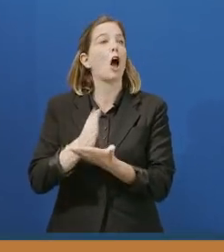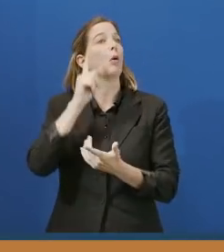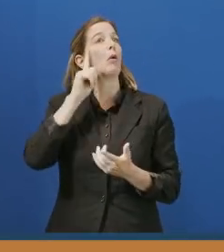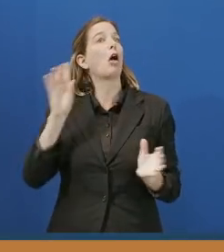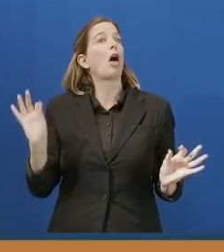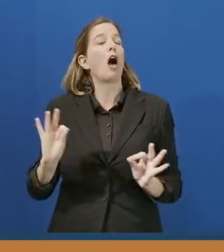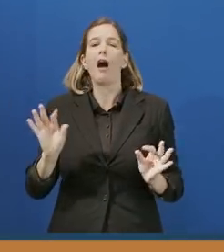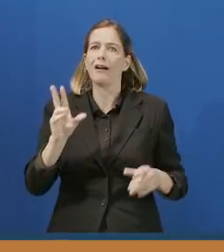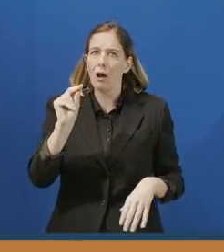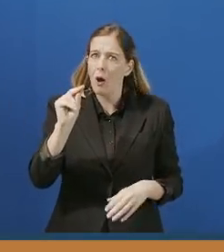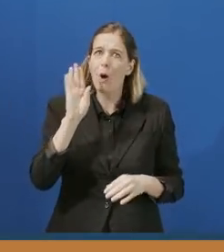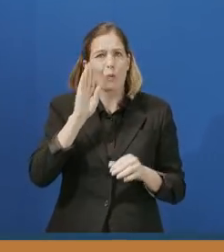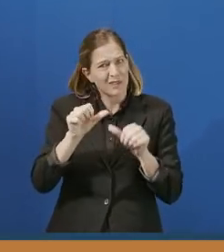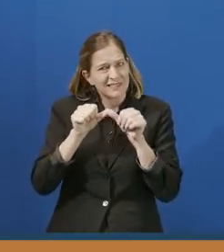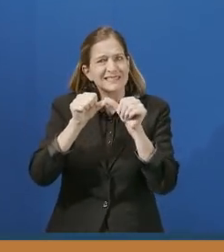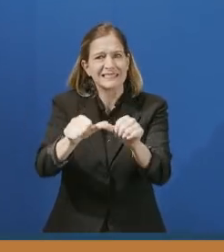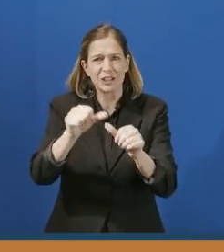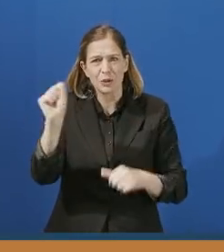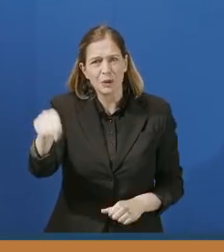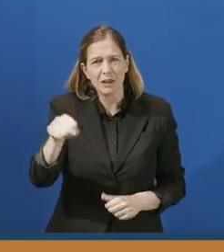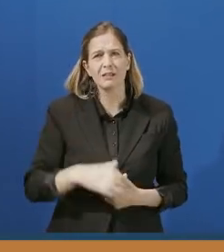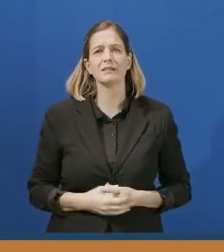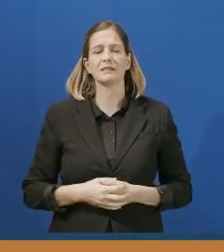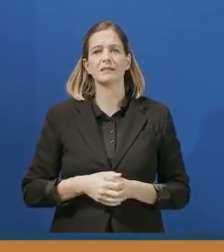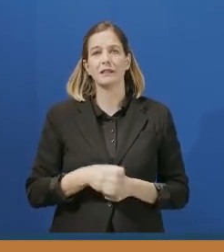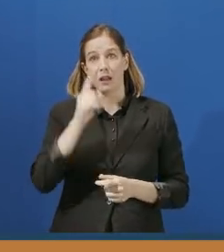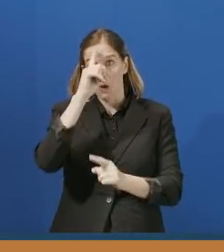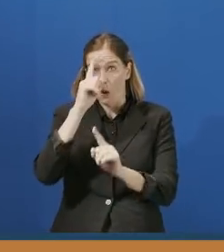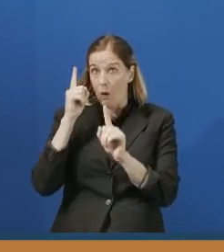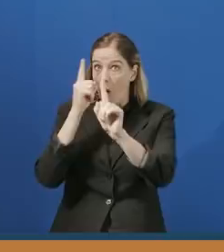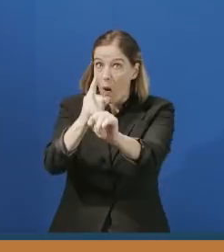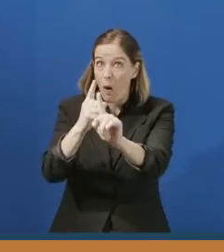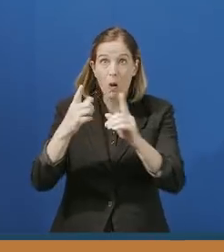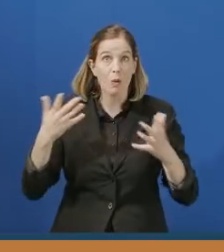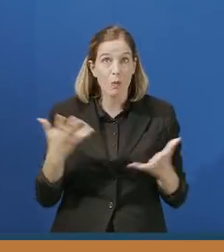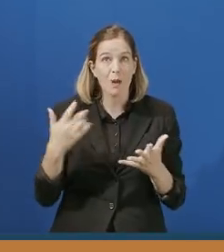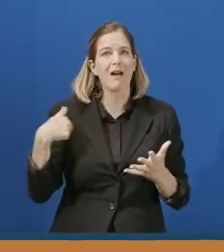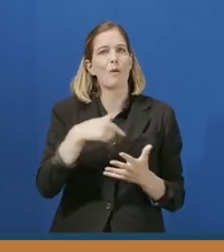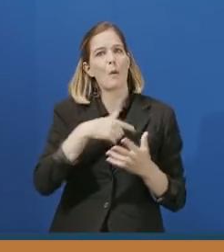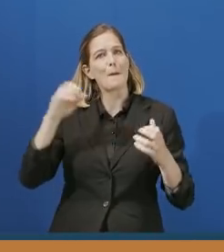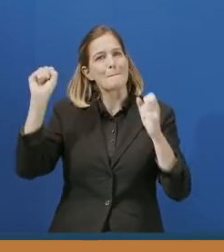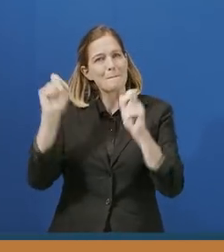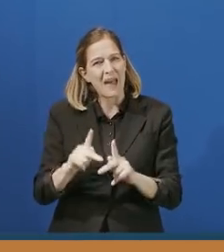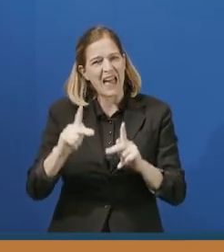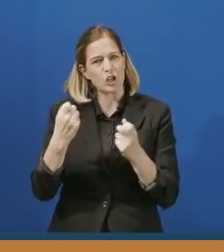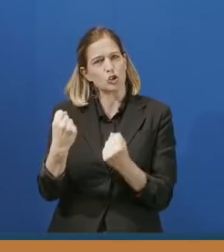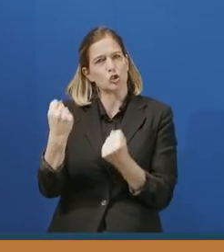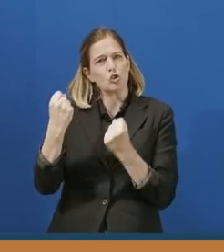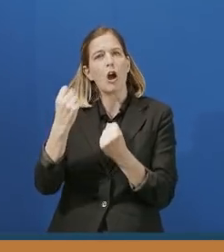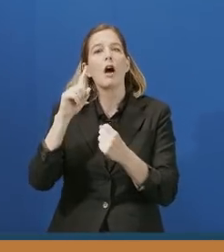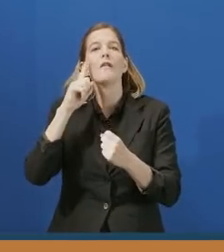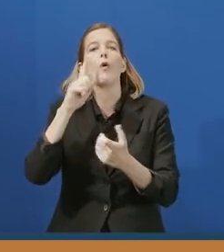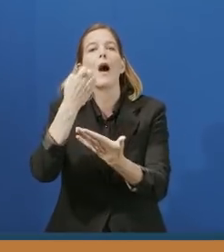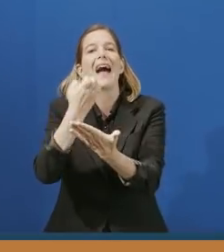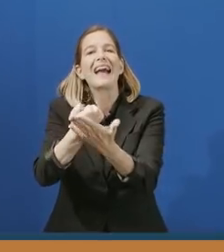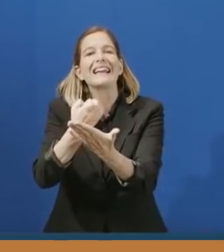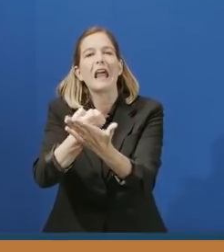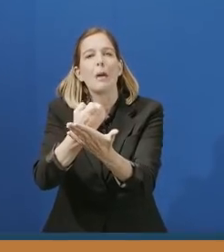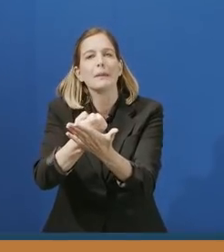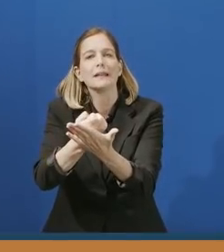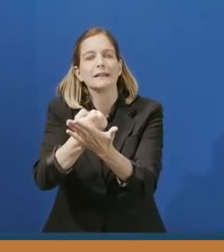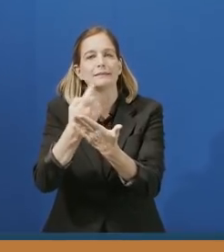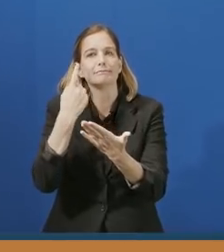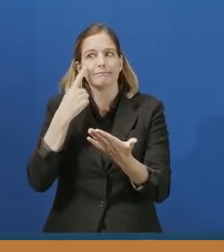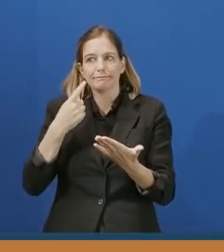The objective is that we do return stronger economically. We are going to focus on public health, and we have